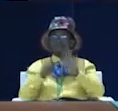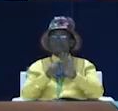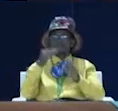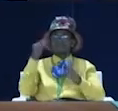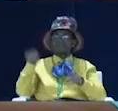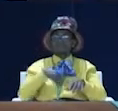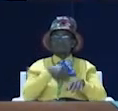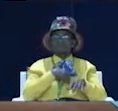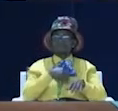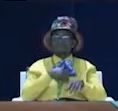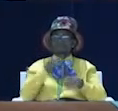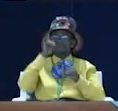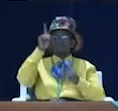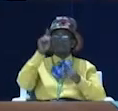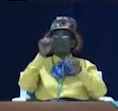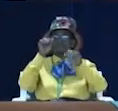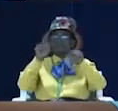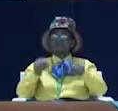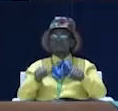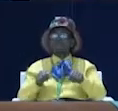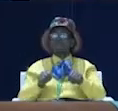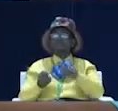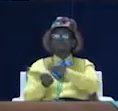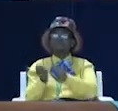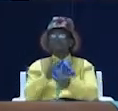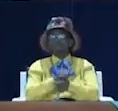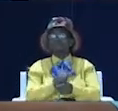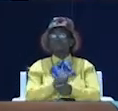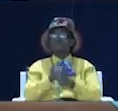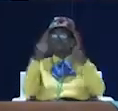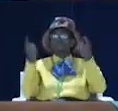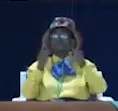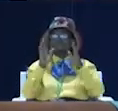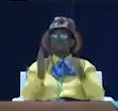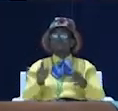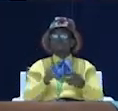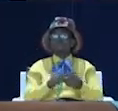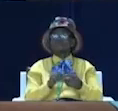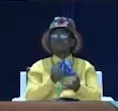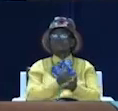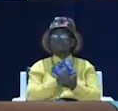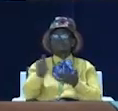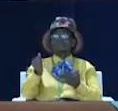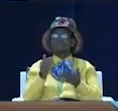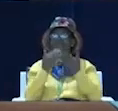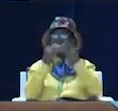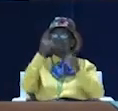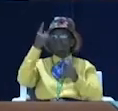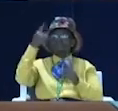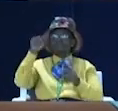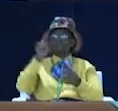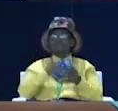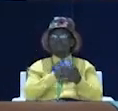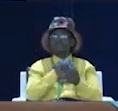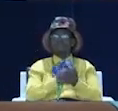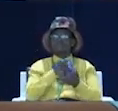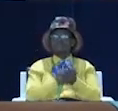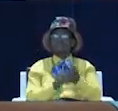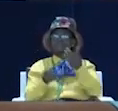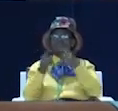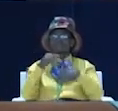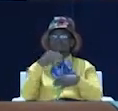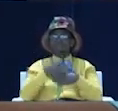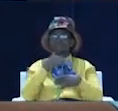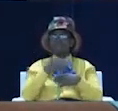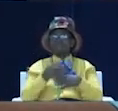to a saint. Thank you for those who have come forward today. Please receive them.